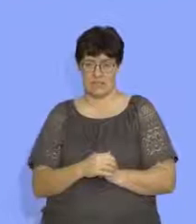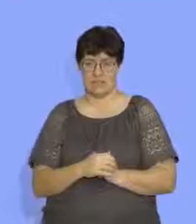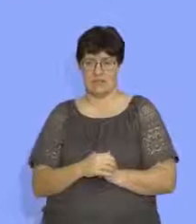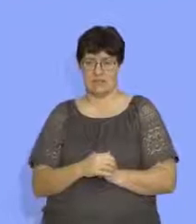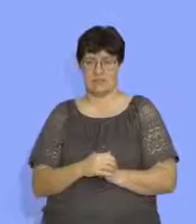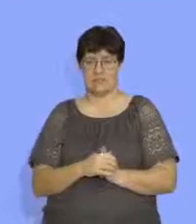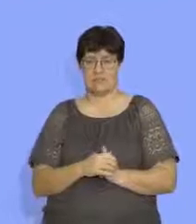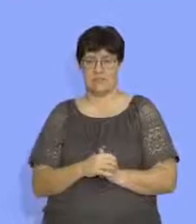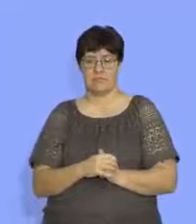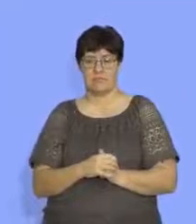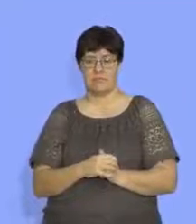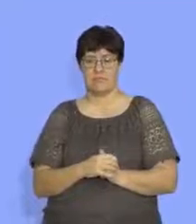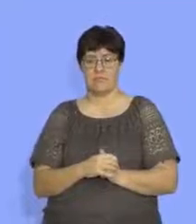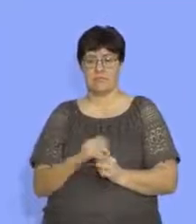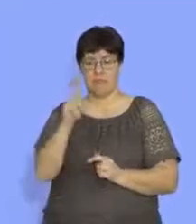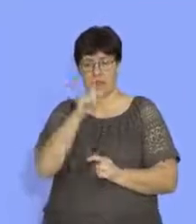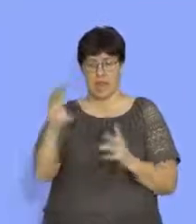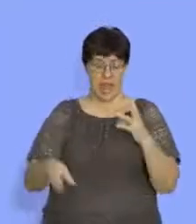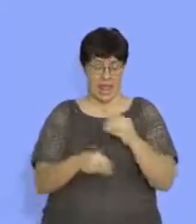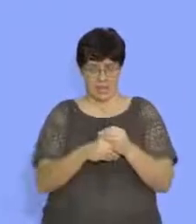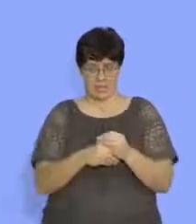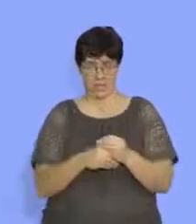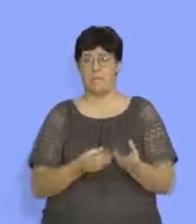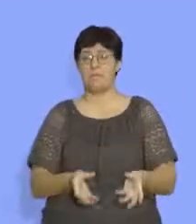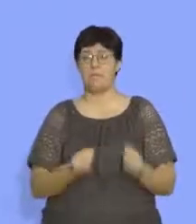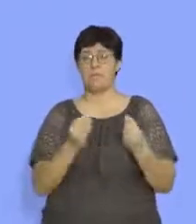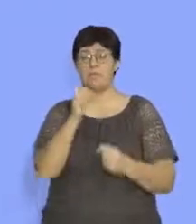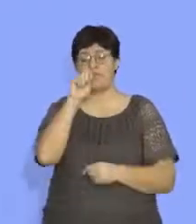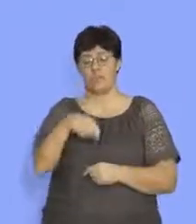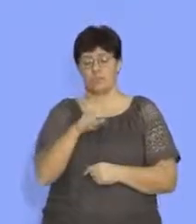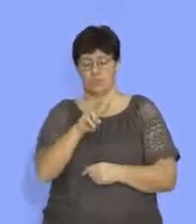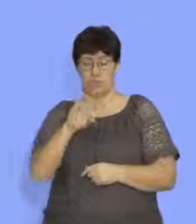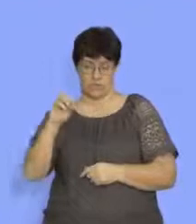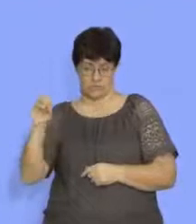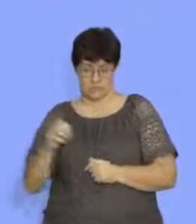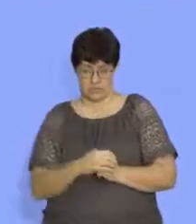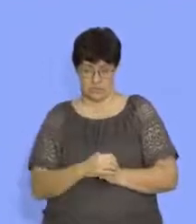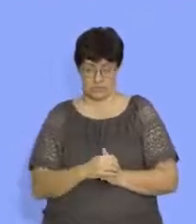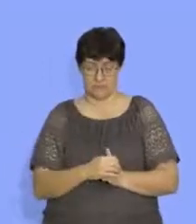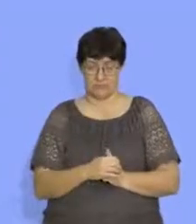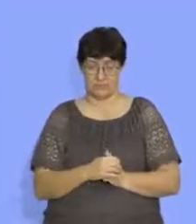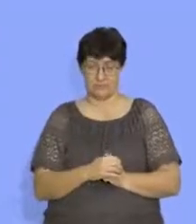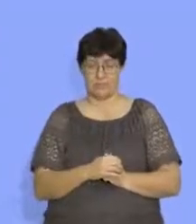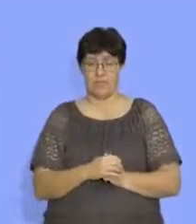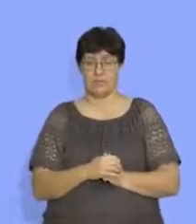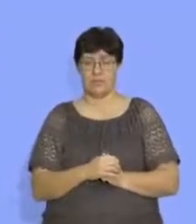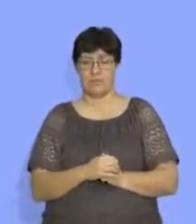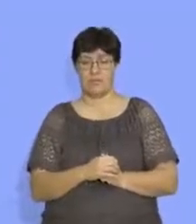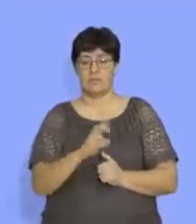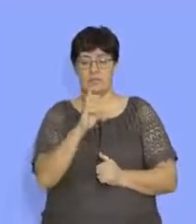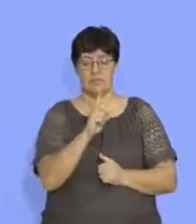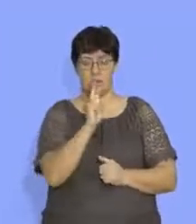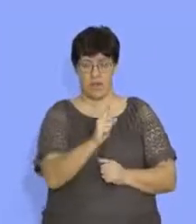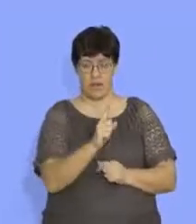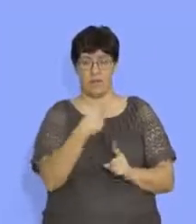350 multiplied by T. If I add these two, I must get 1,200. So